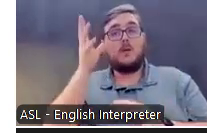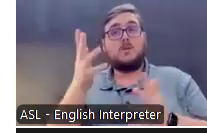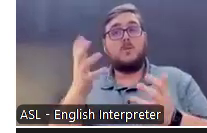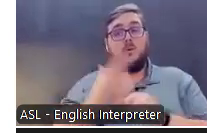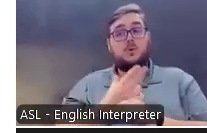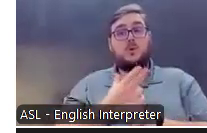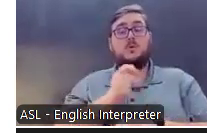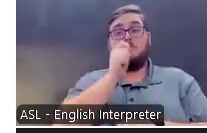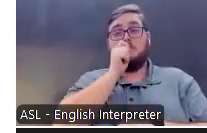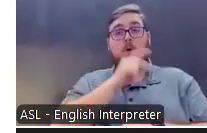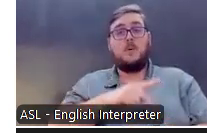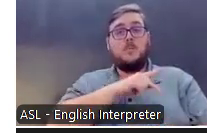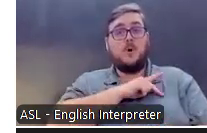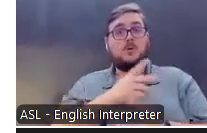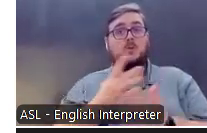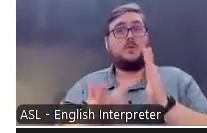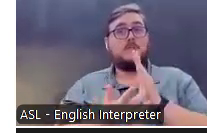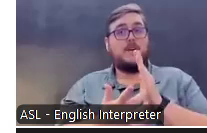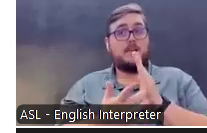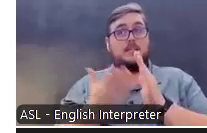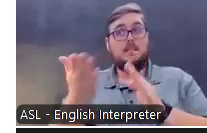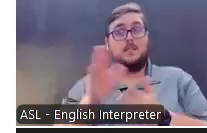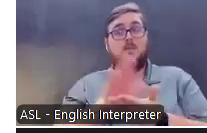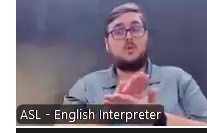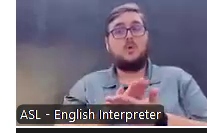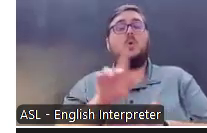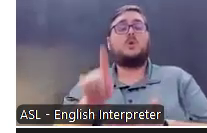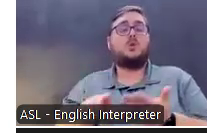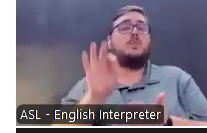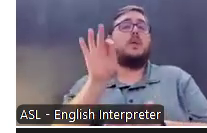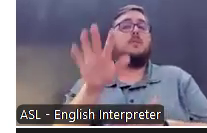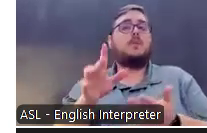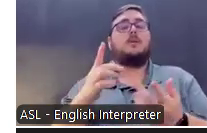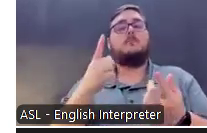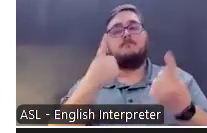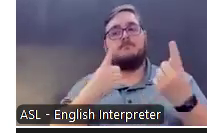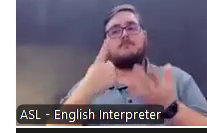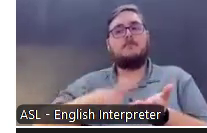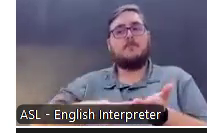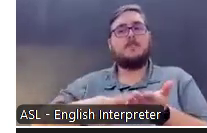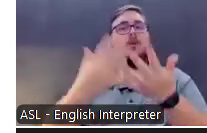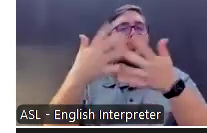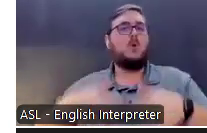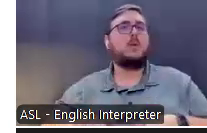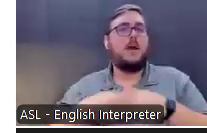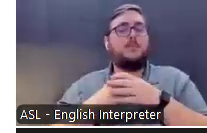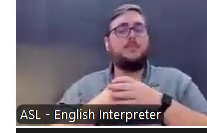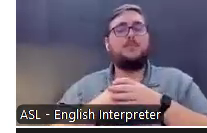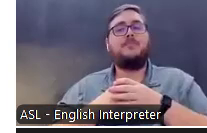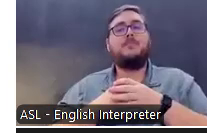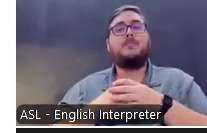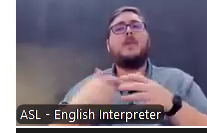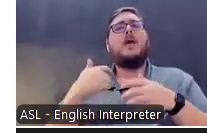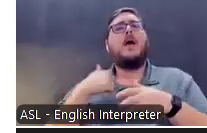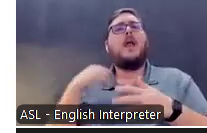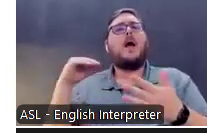to discuss and address. And there's likely going to be some logistics that need to be discussed or worked out. And I've put a reference